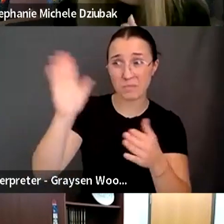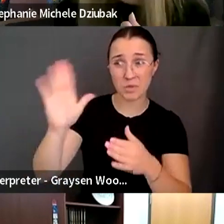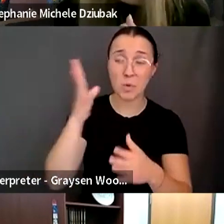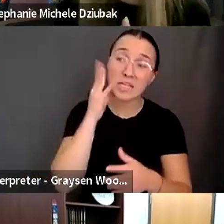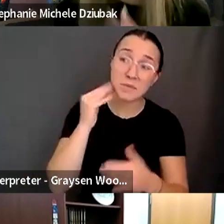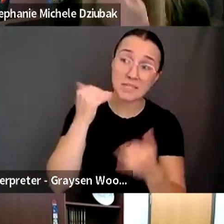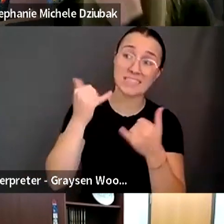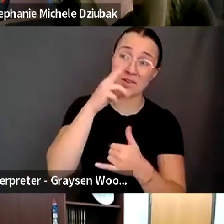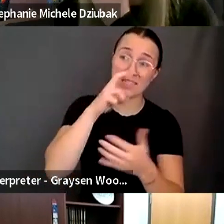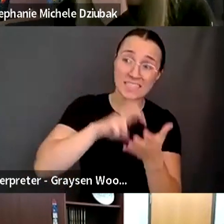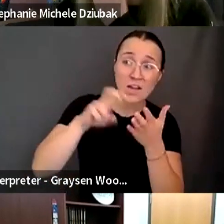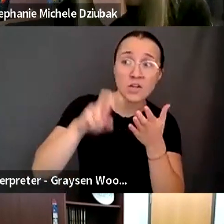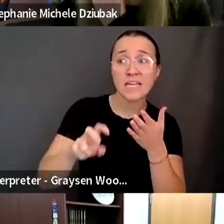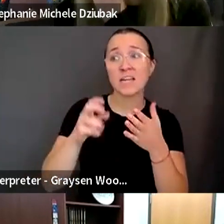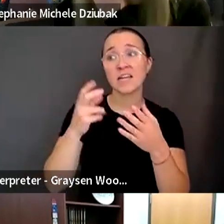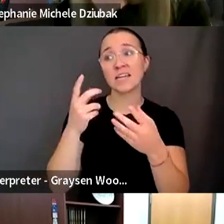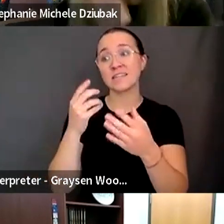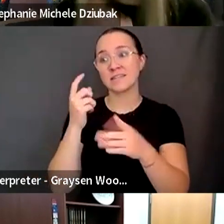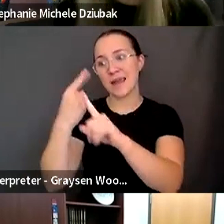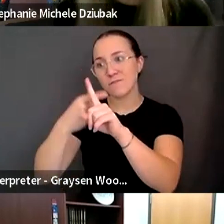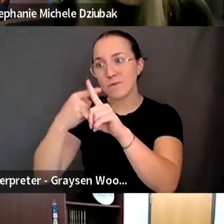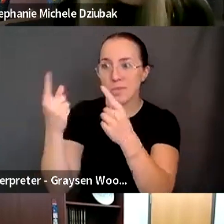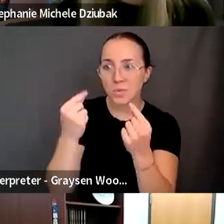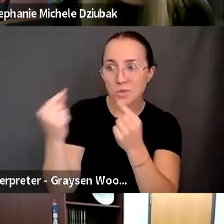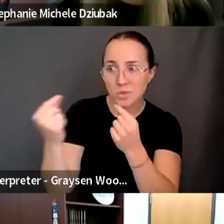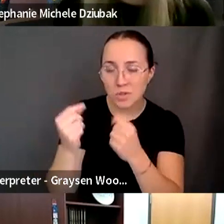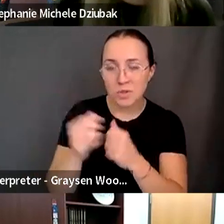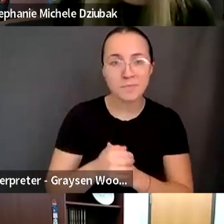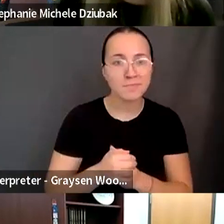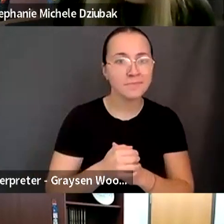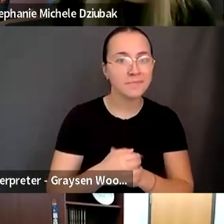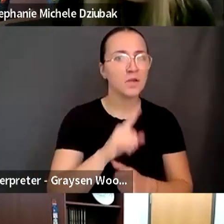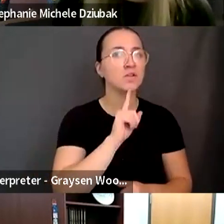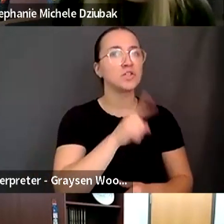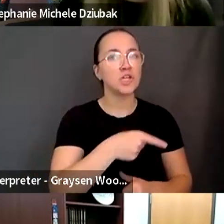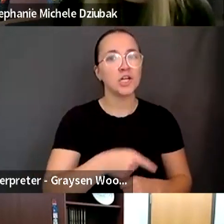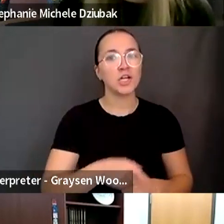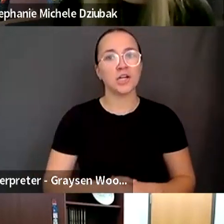do on a monthly basis? Sure.